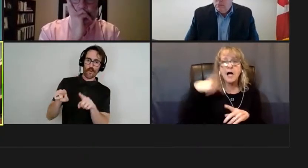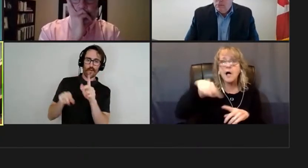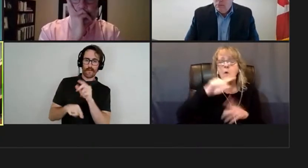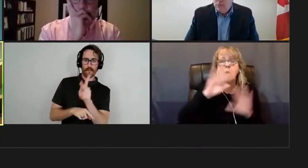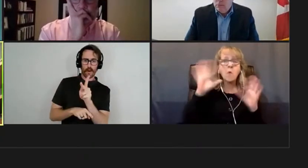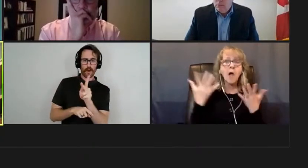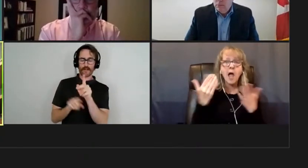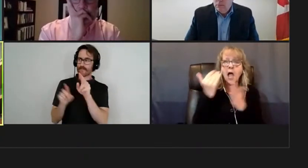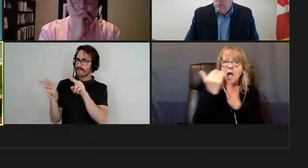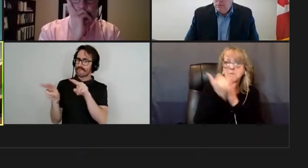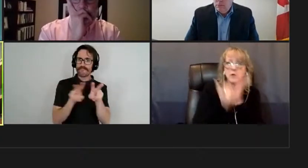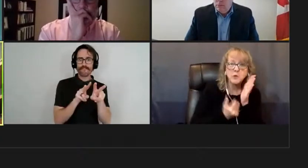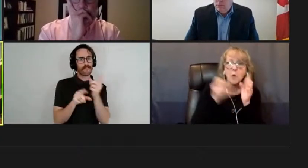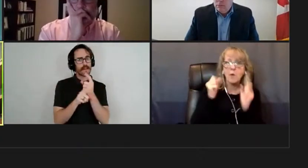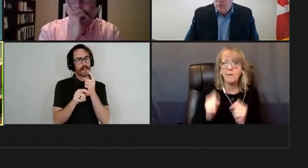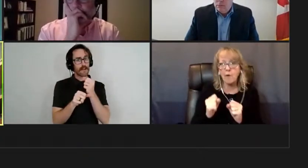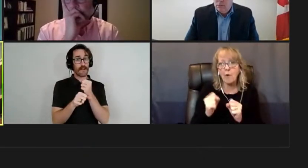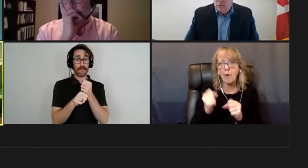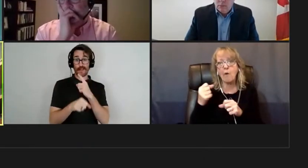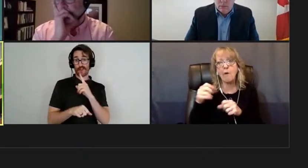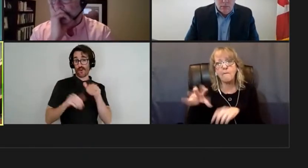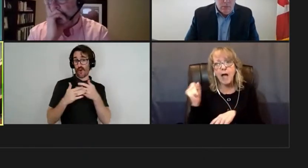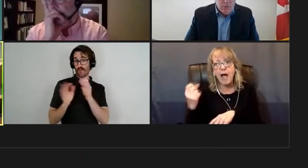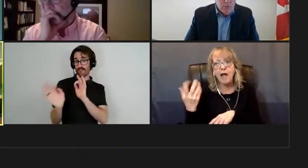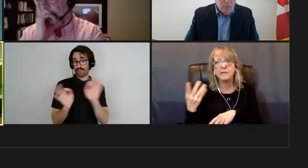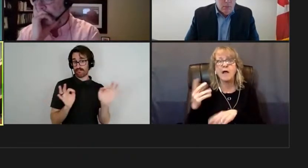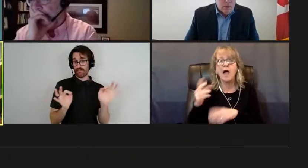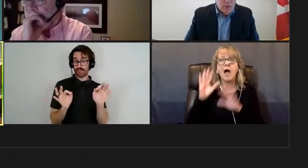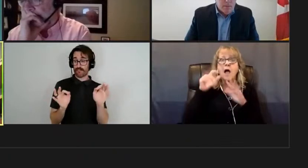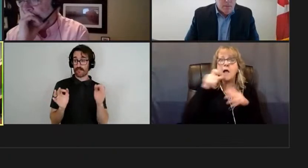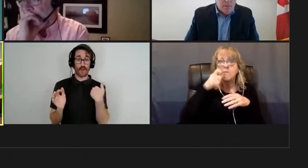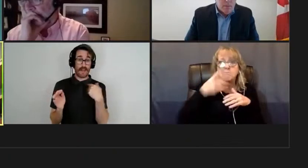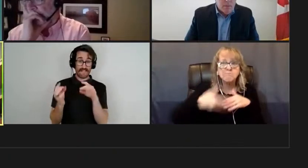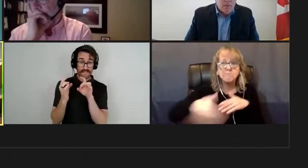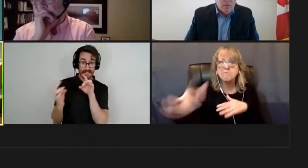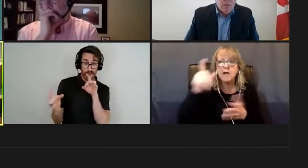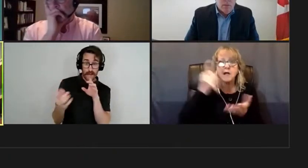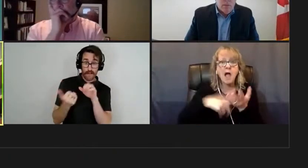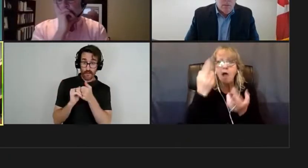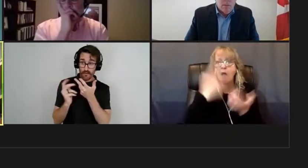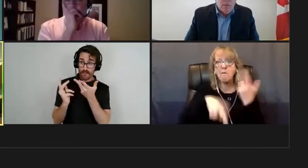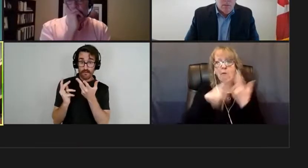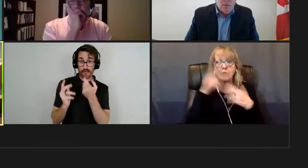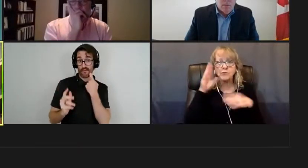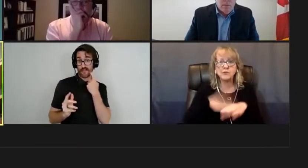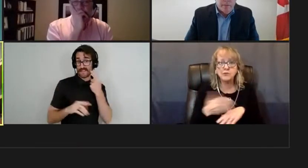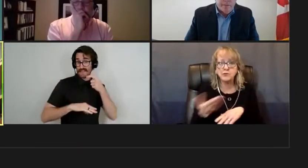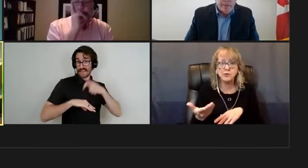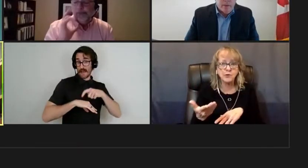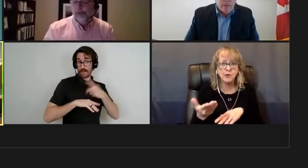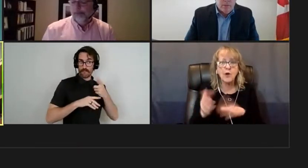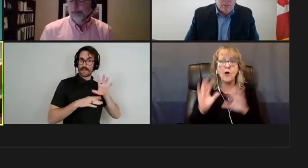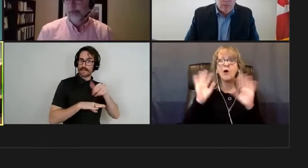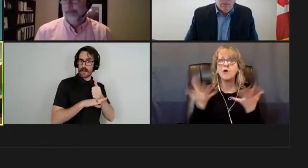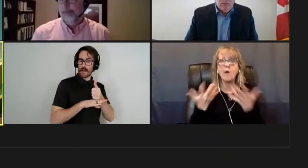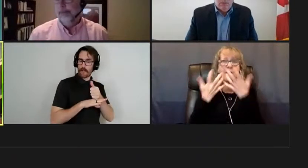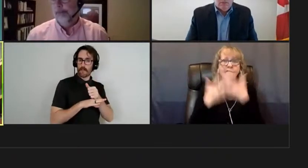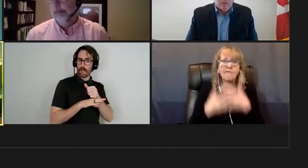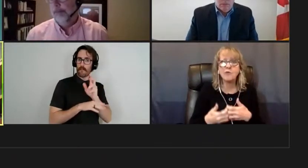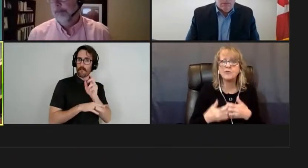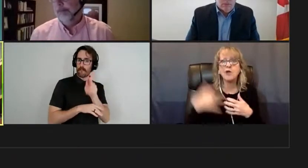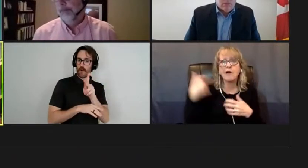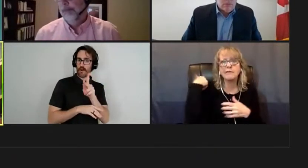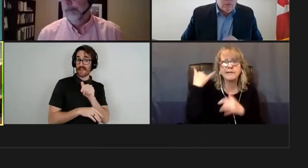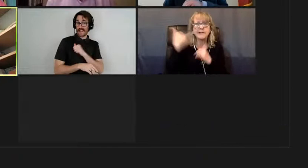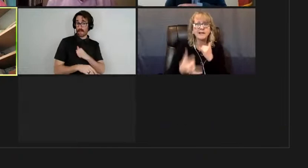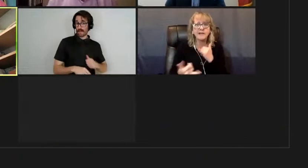Do we have any feedback on that in terms of how it worked last time and how it's going to be